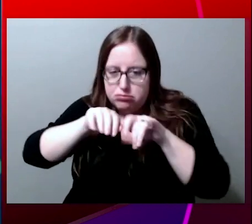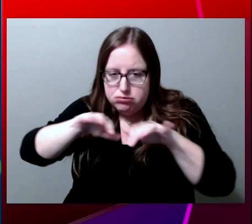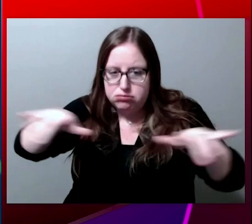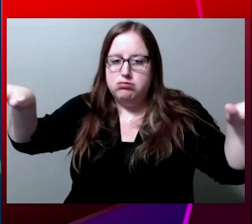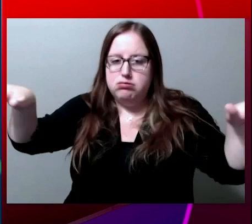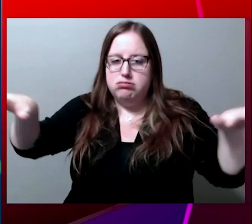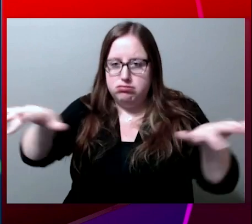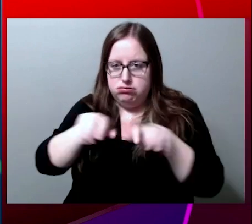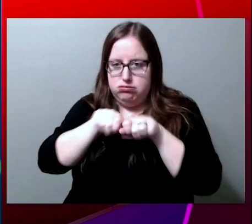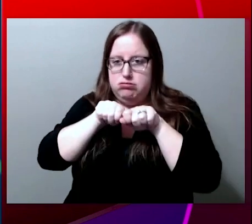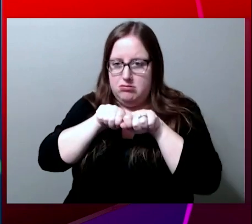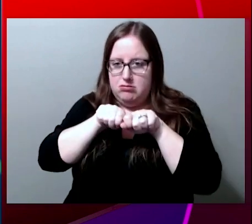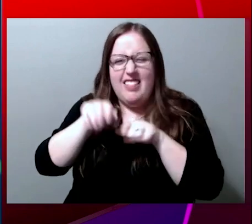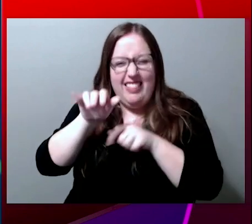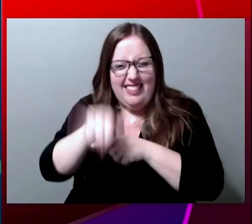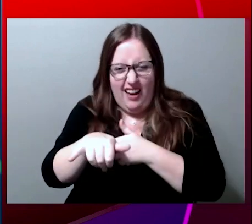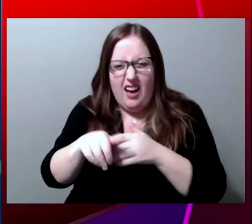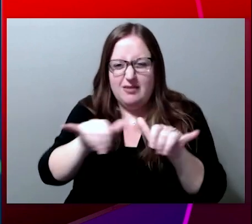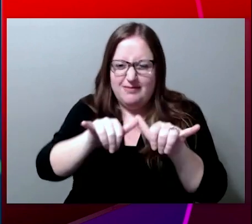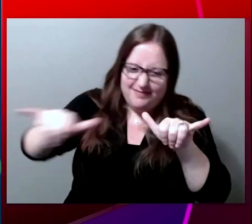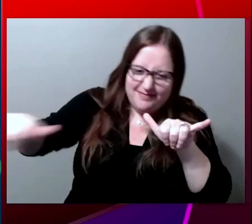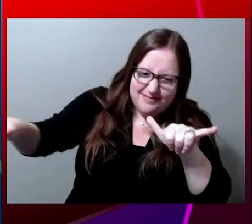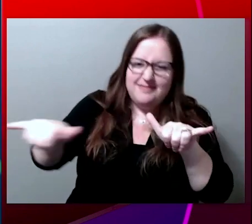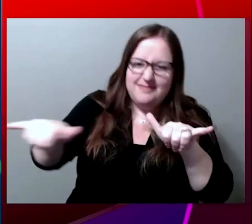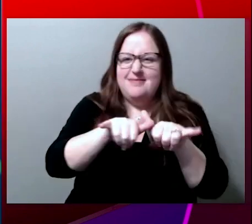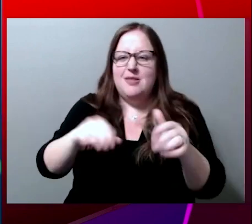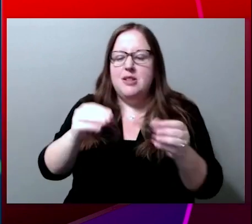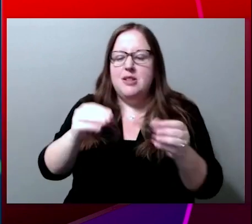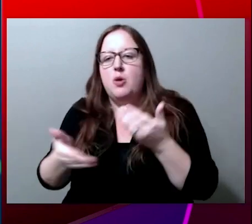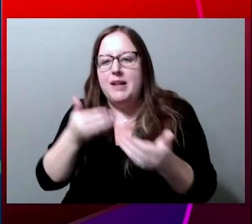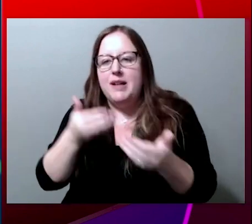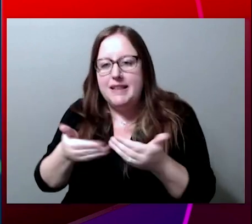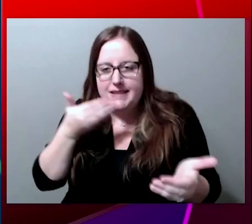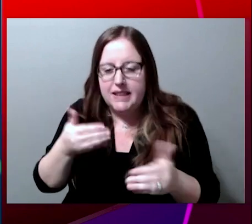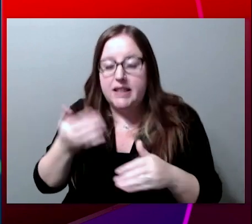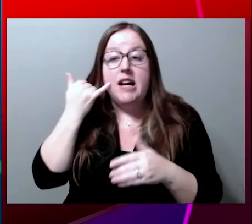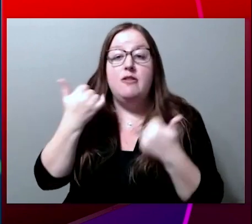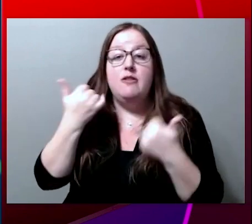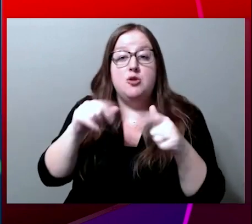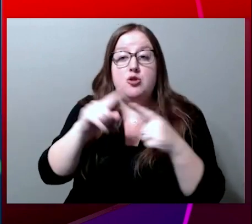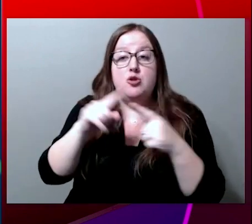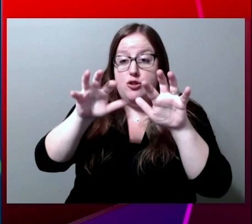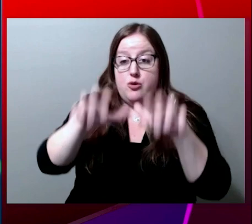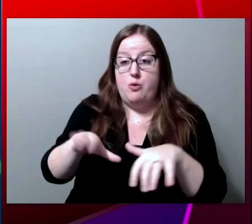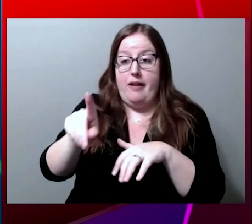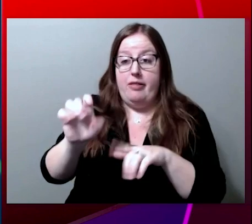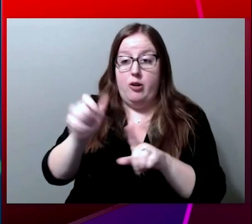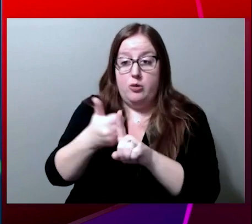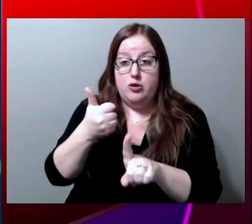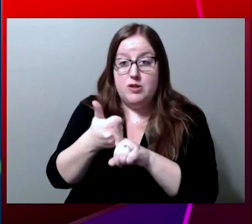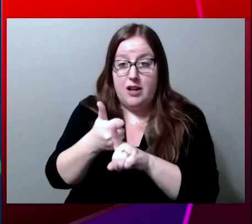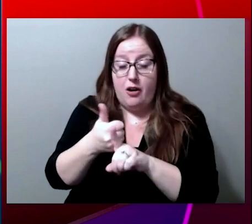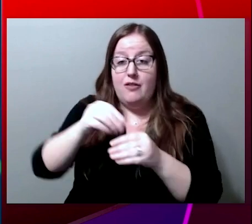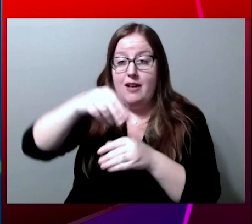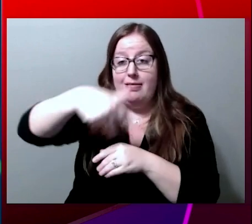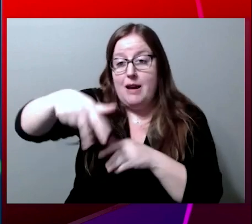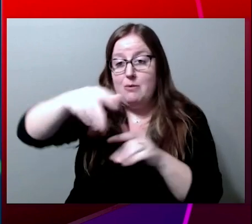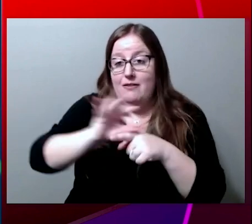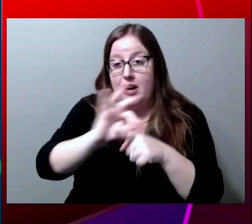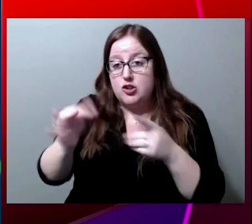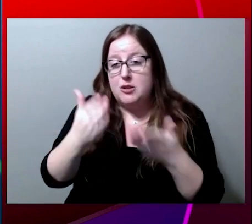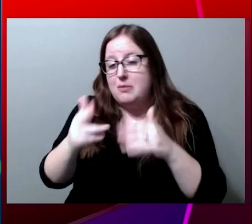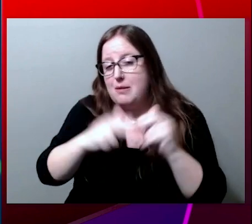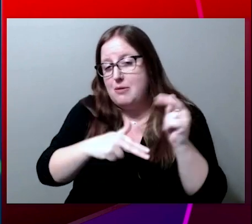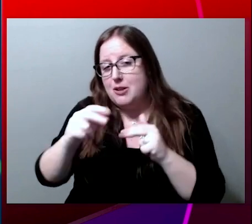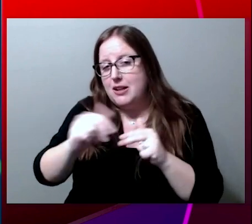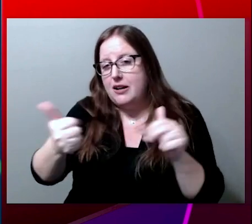in. Yep. It makes that just a lot easier. And because if you're trying to write that code yourself in your Lambda functions, maybe building some other system